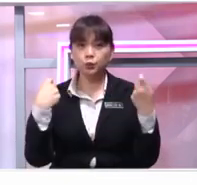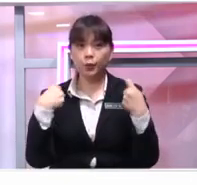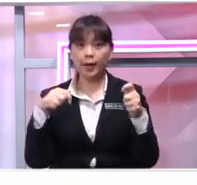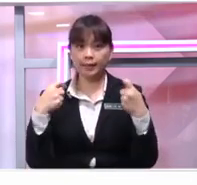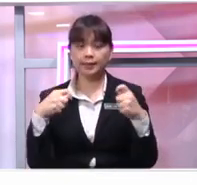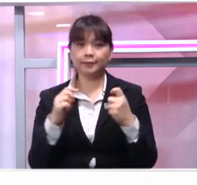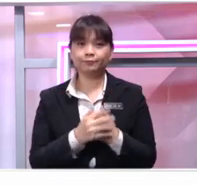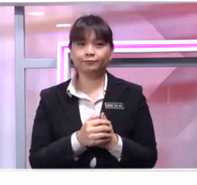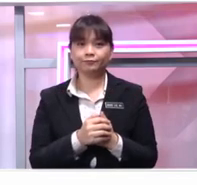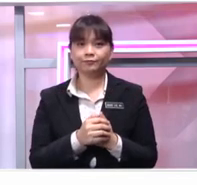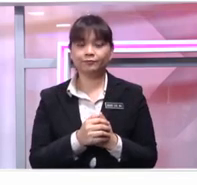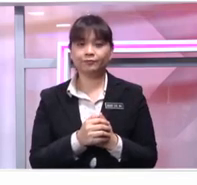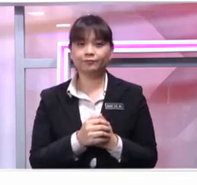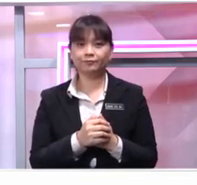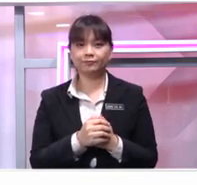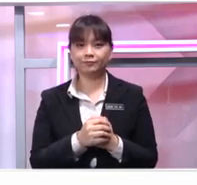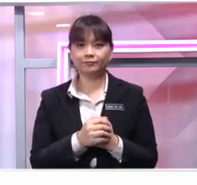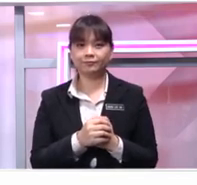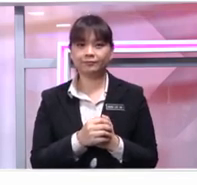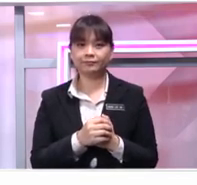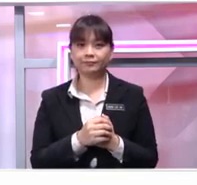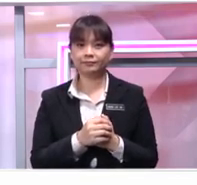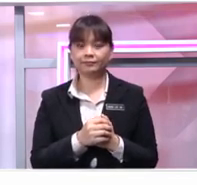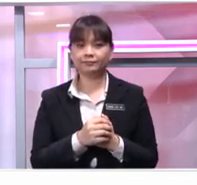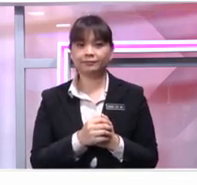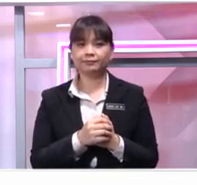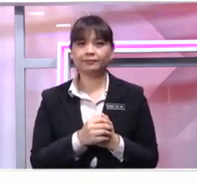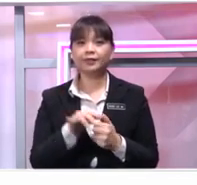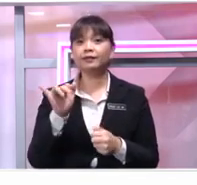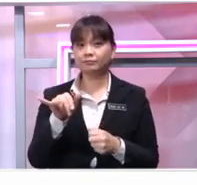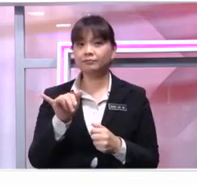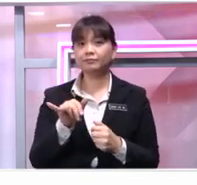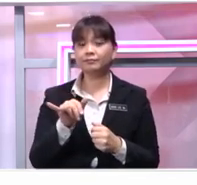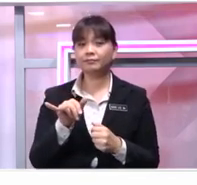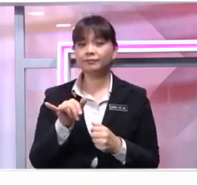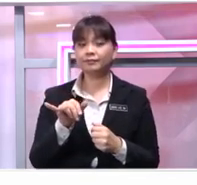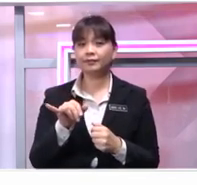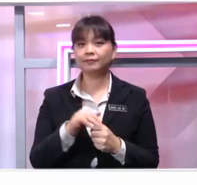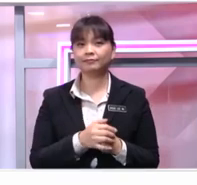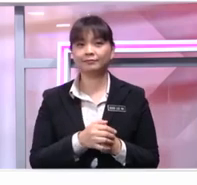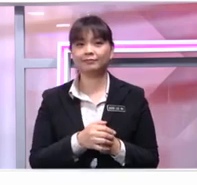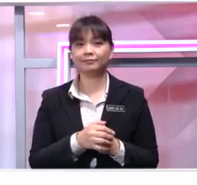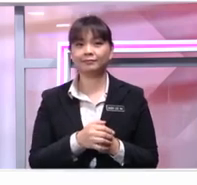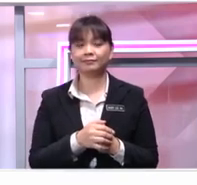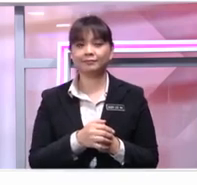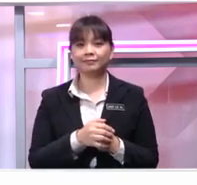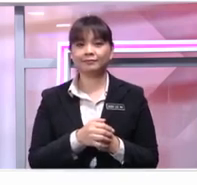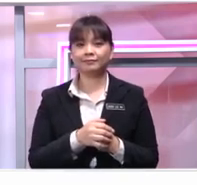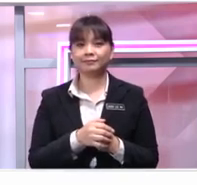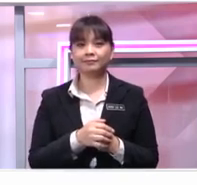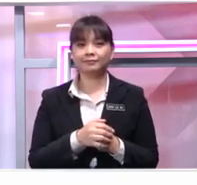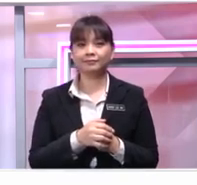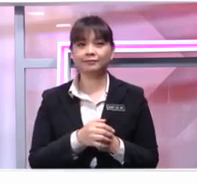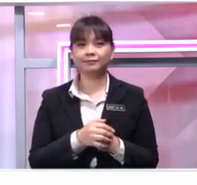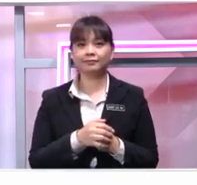Yeah. It's your call now to answer the question. Me, Peter. Okay, yes. Good job, Anis. Thank you.